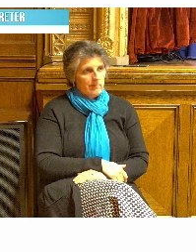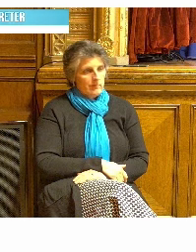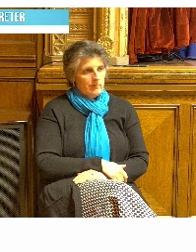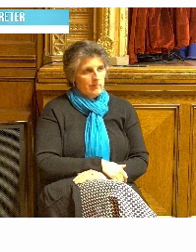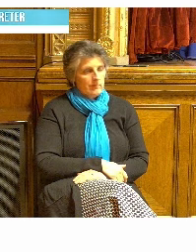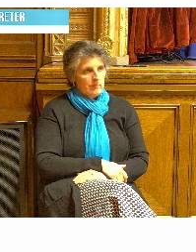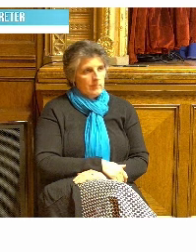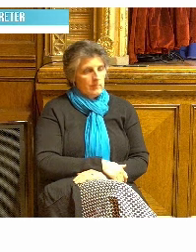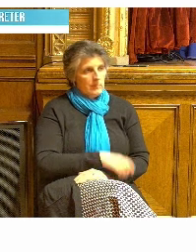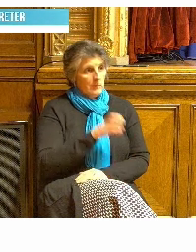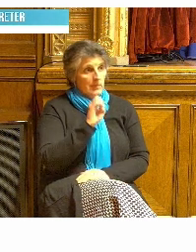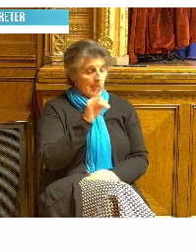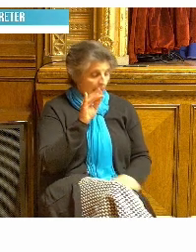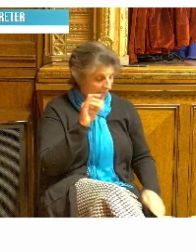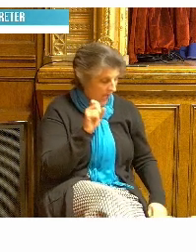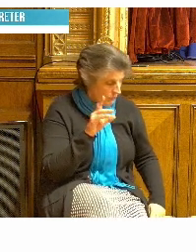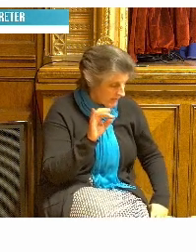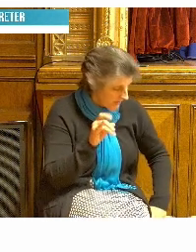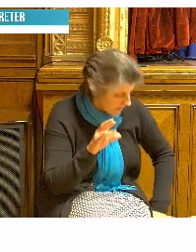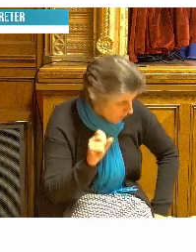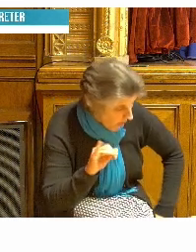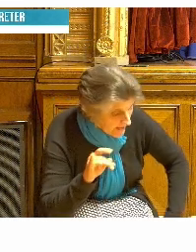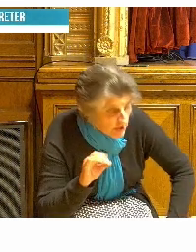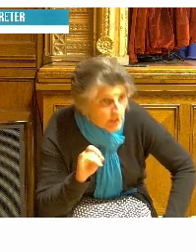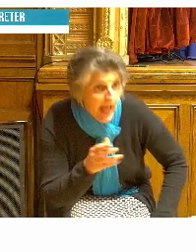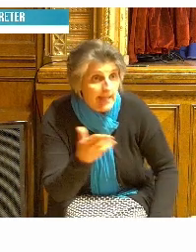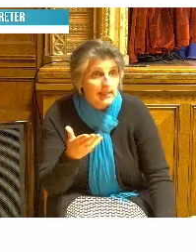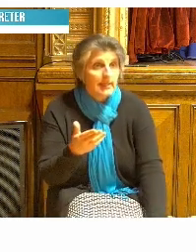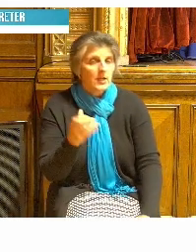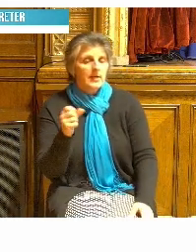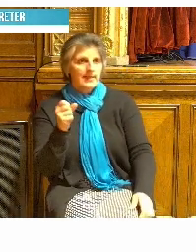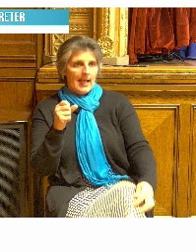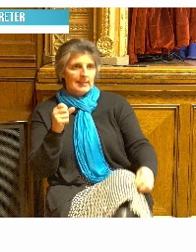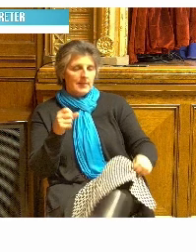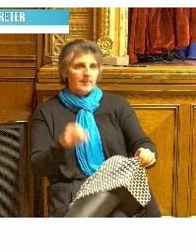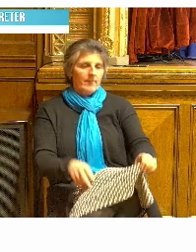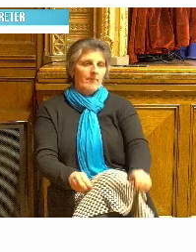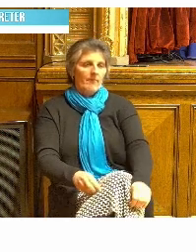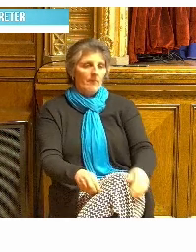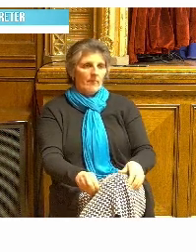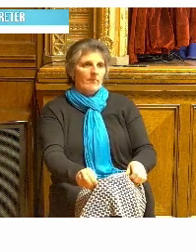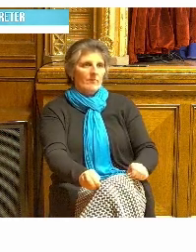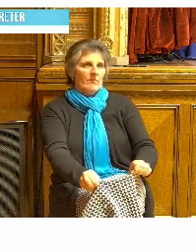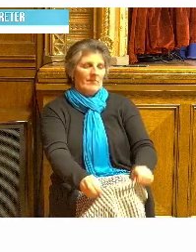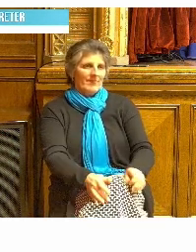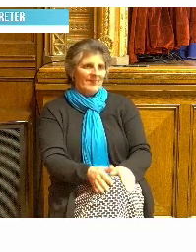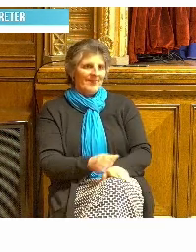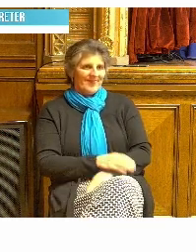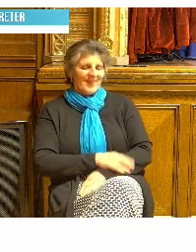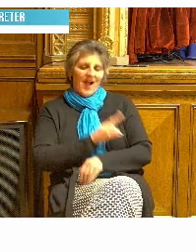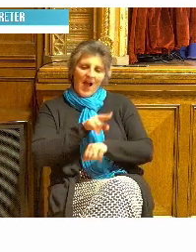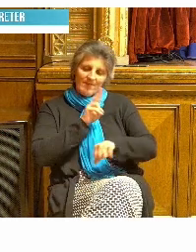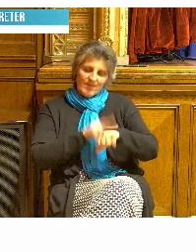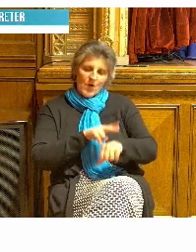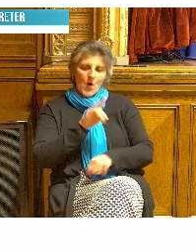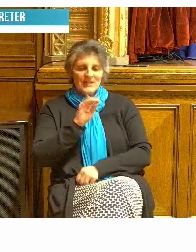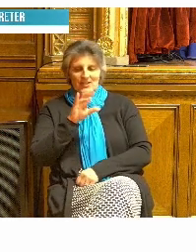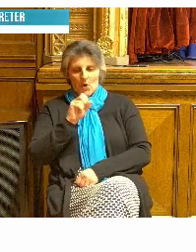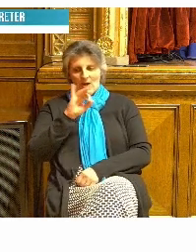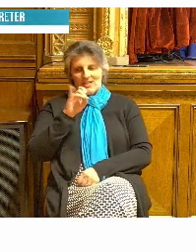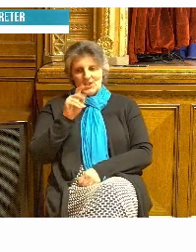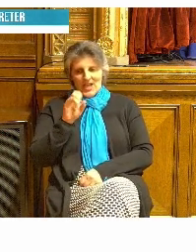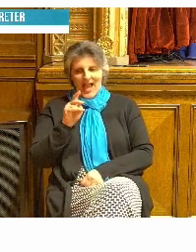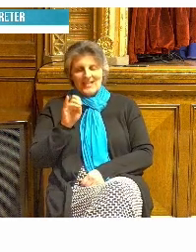So is Eldris Dolores Jackson here? Yes, Dolores Jackson Radney. Of course, Dolores Jackson Radney.